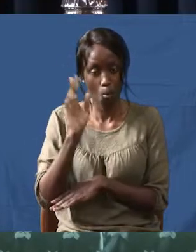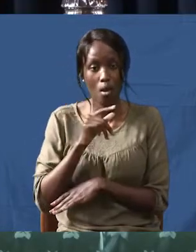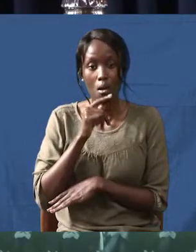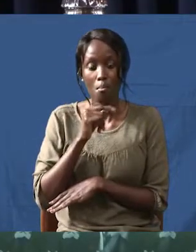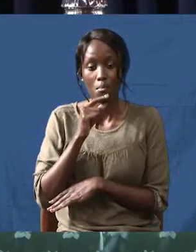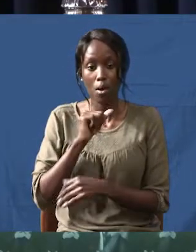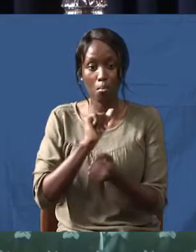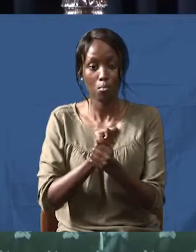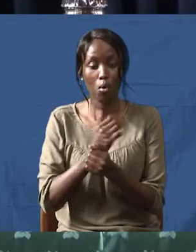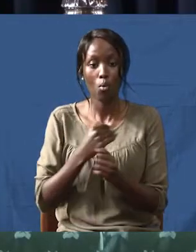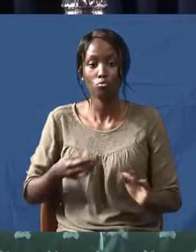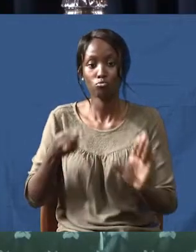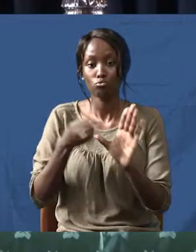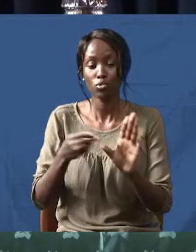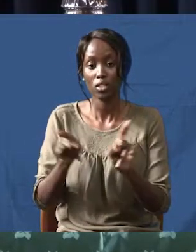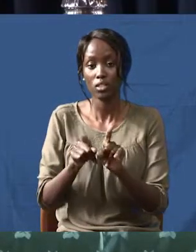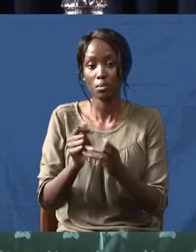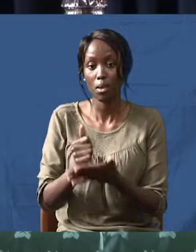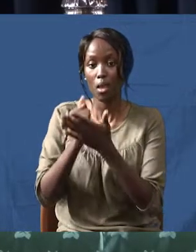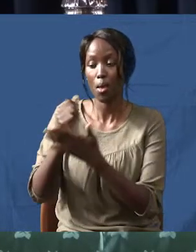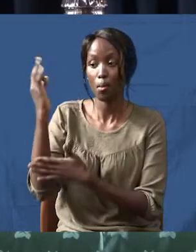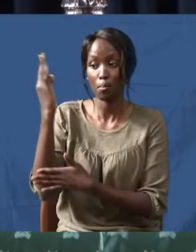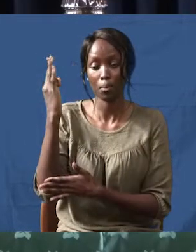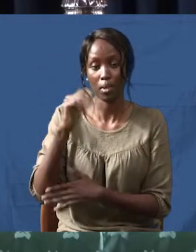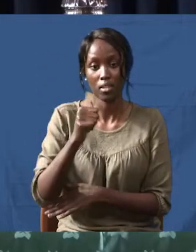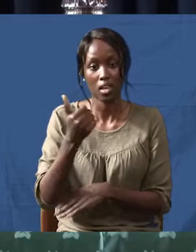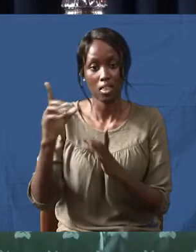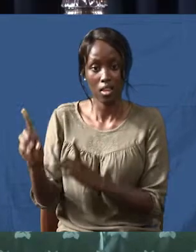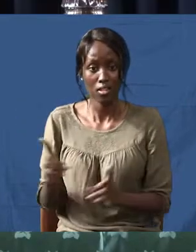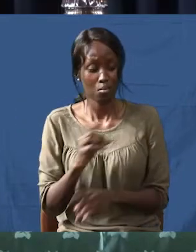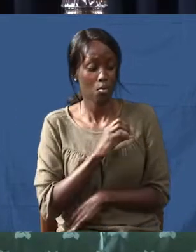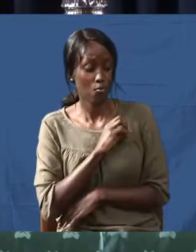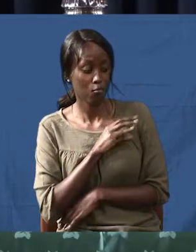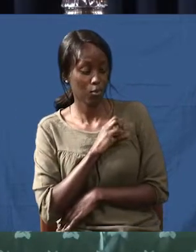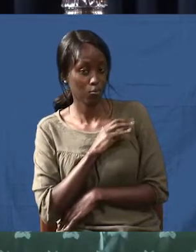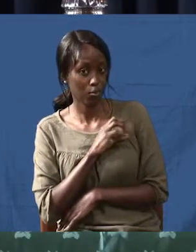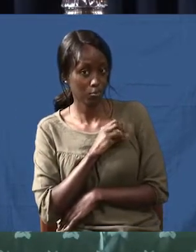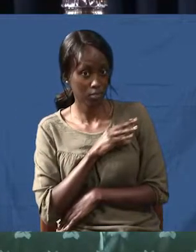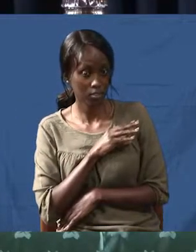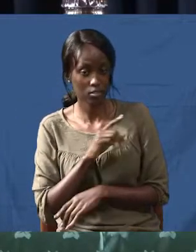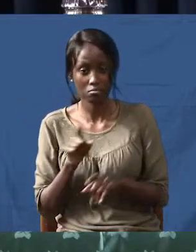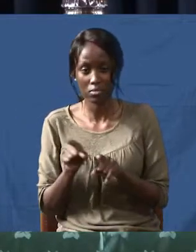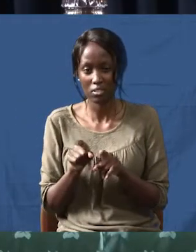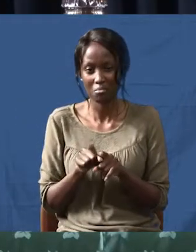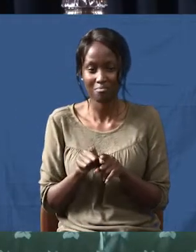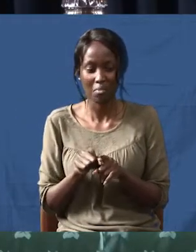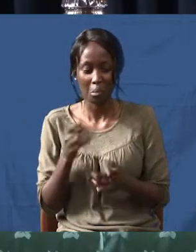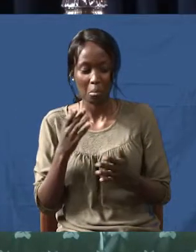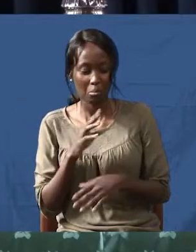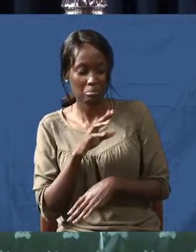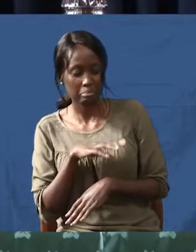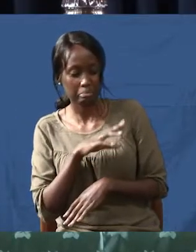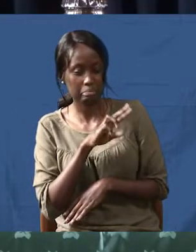now spread the gospel, they were obviously afraid of him. Also, they despised